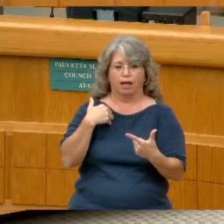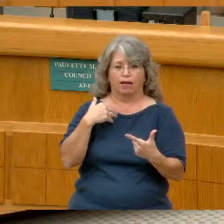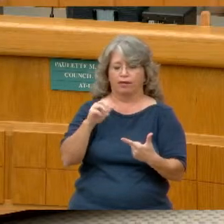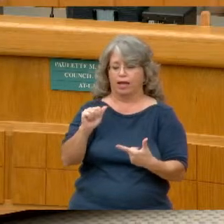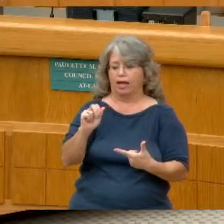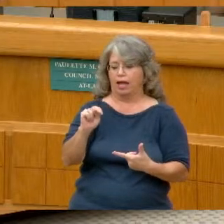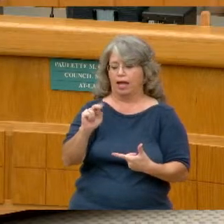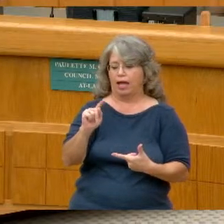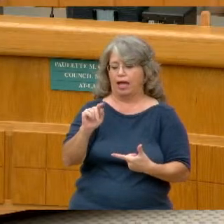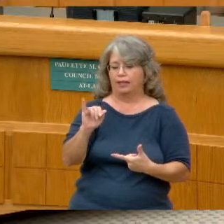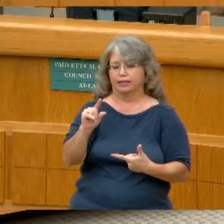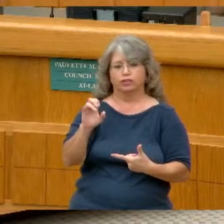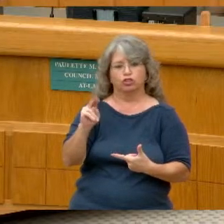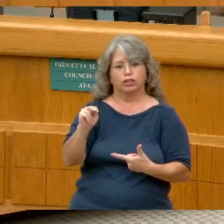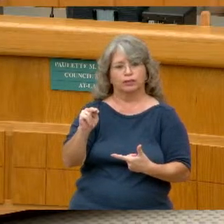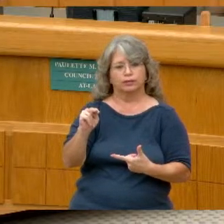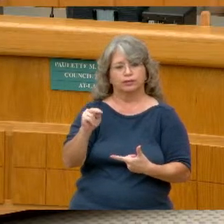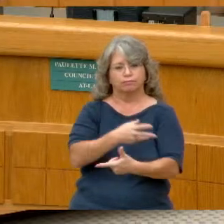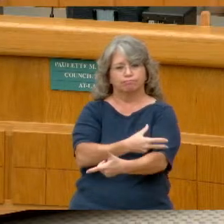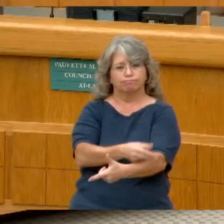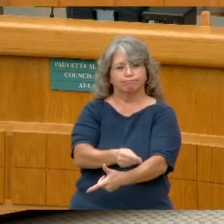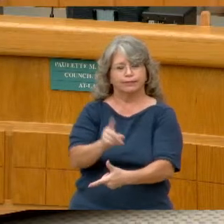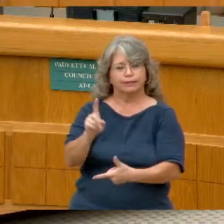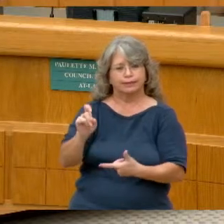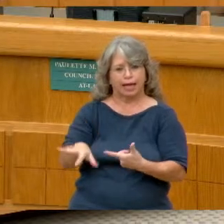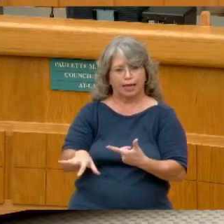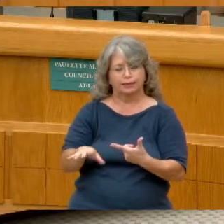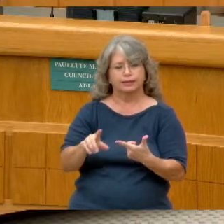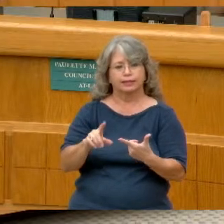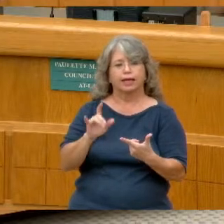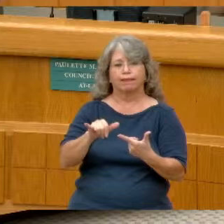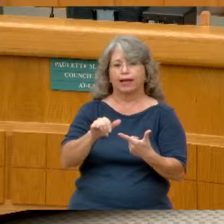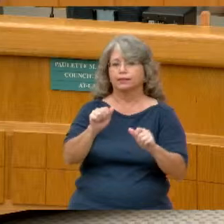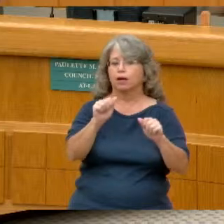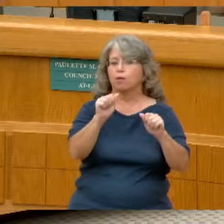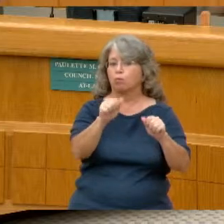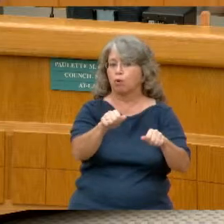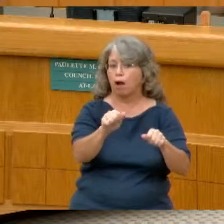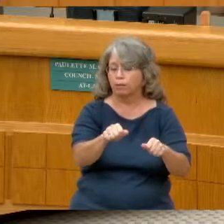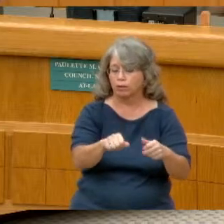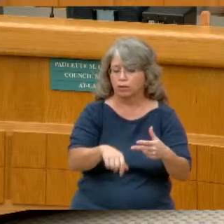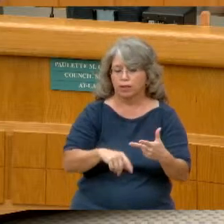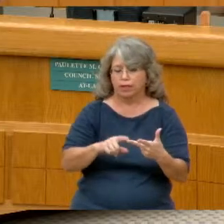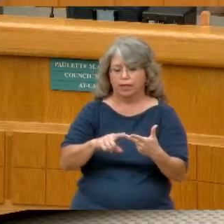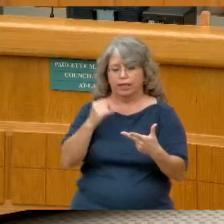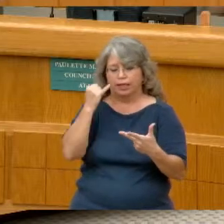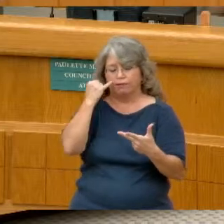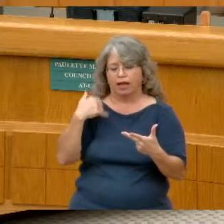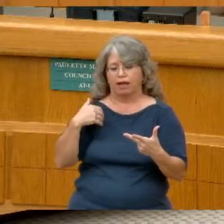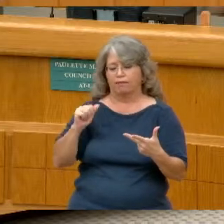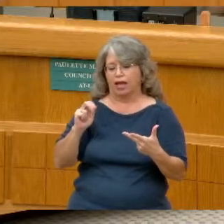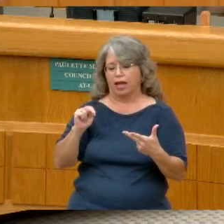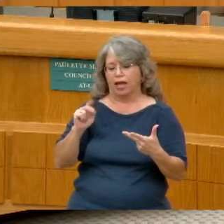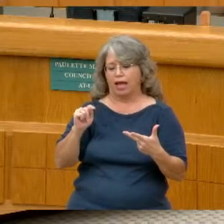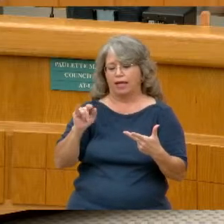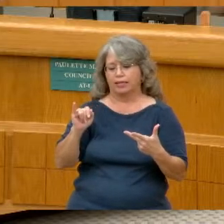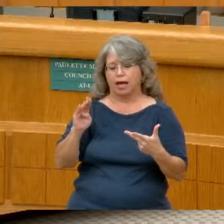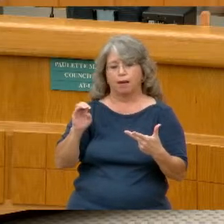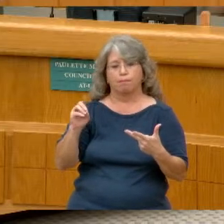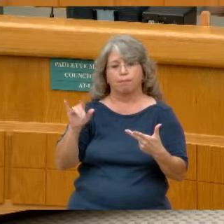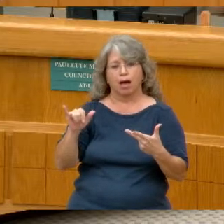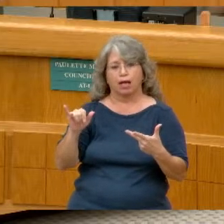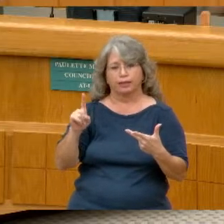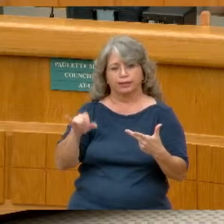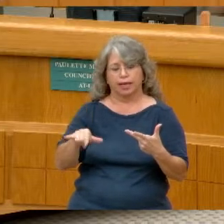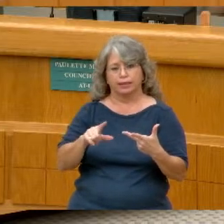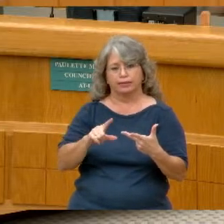it is a probable. So if they have an antibody test, then it's a suspect. If they have an antigen test